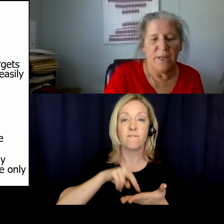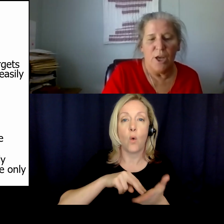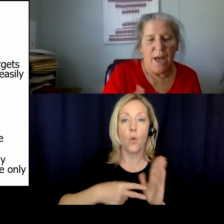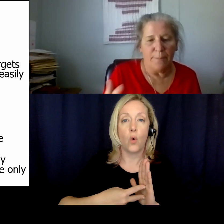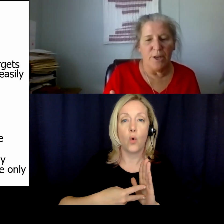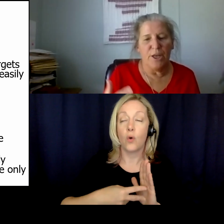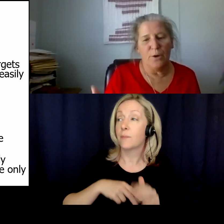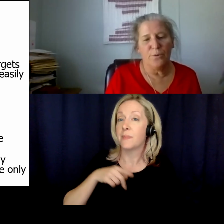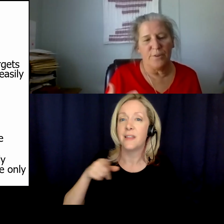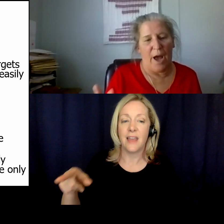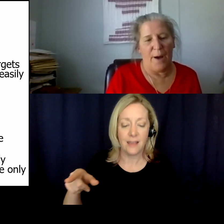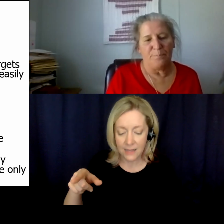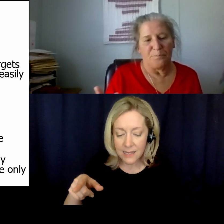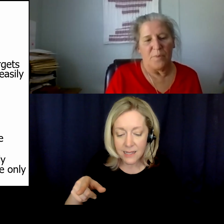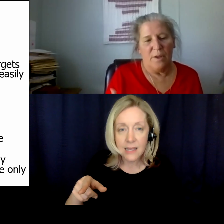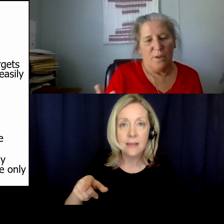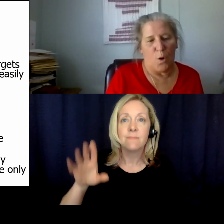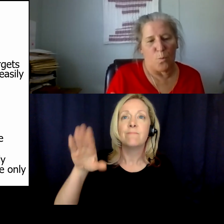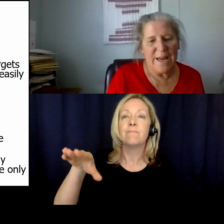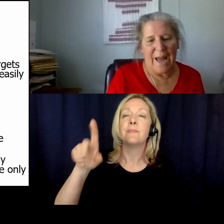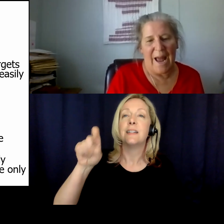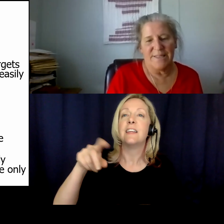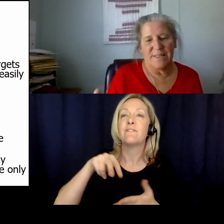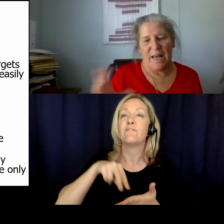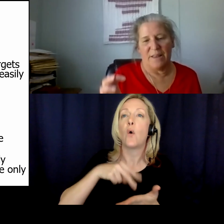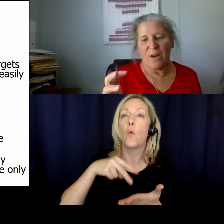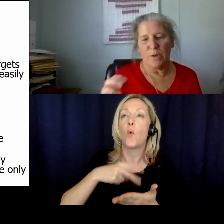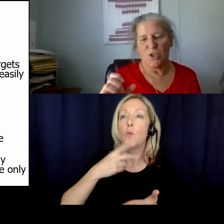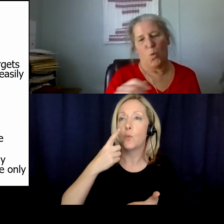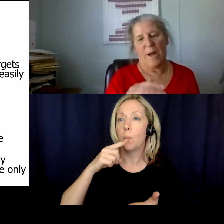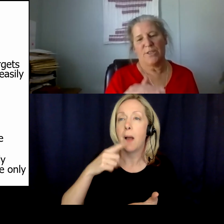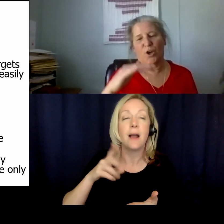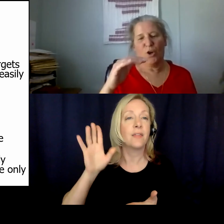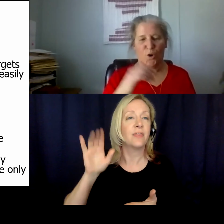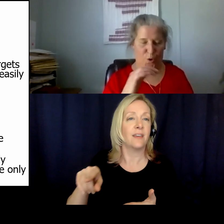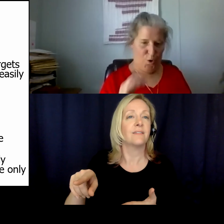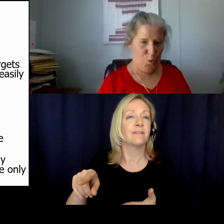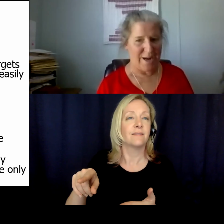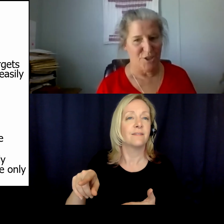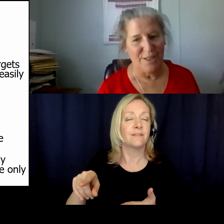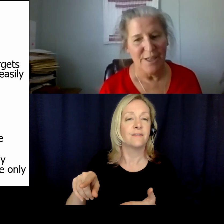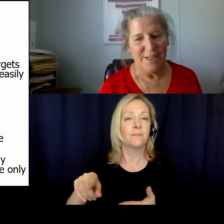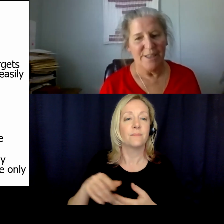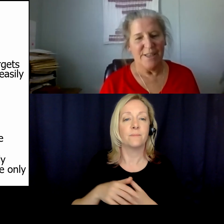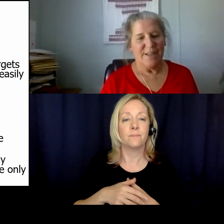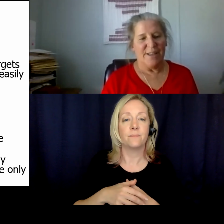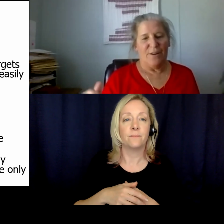And then I'm going to use their recast, that language